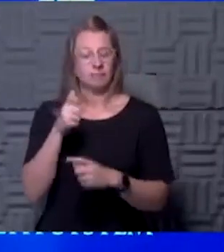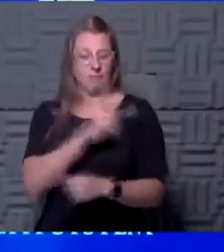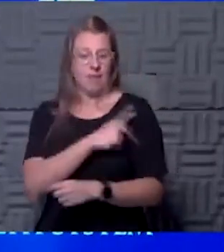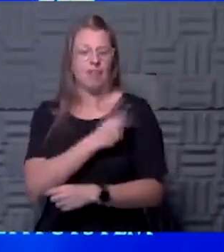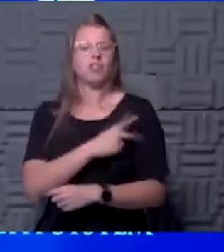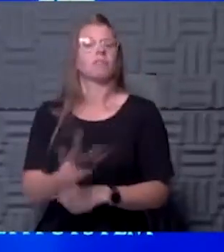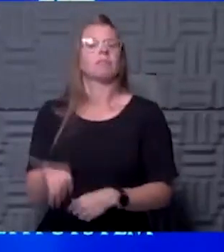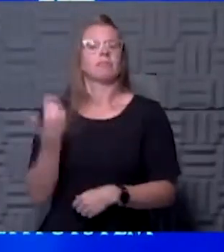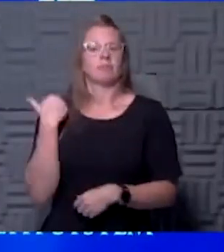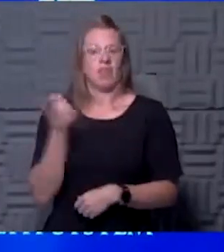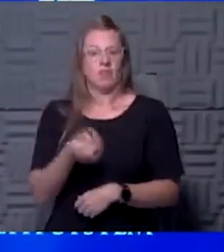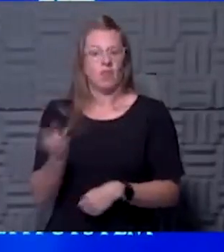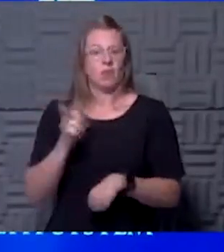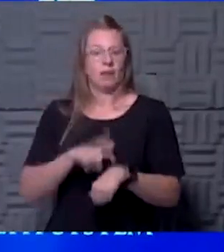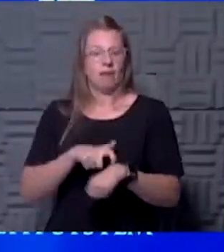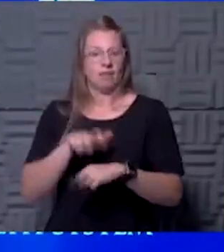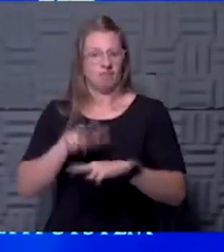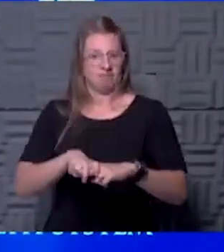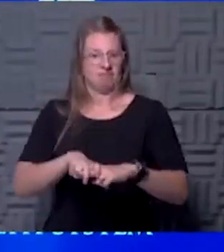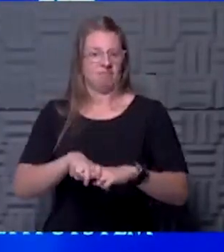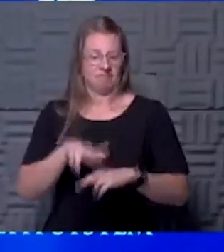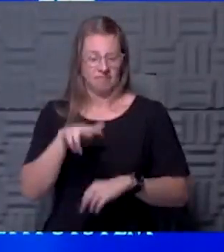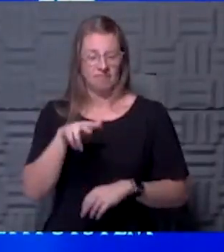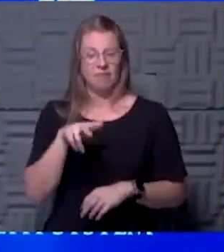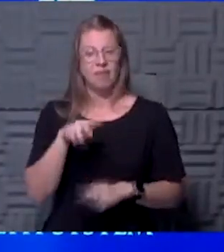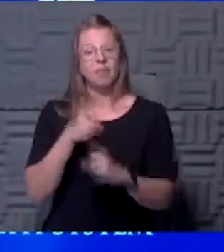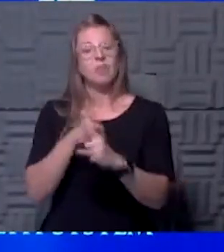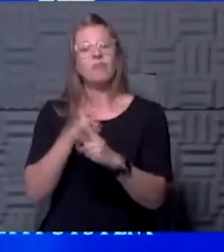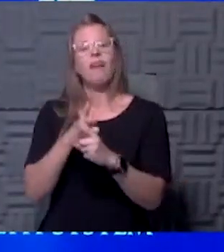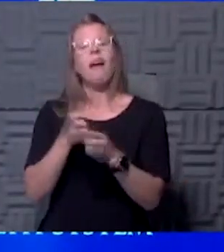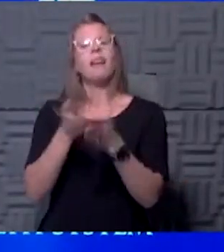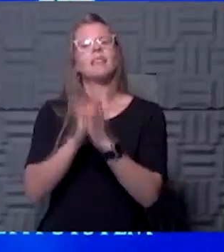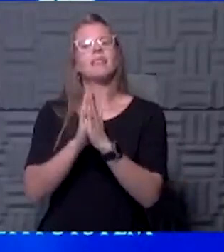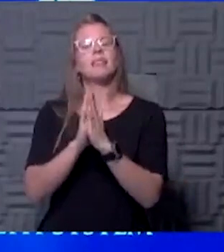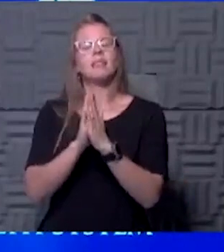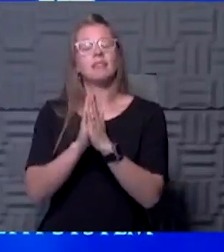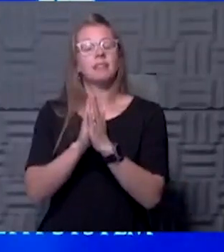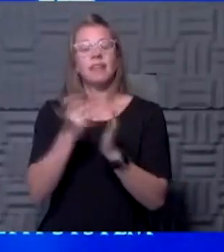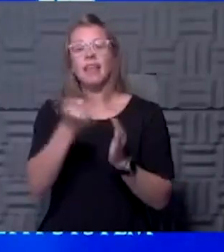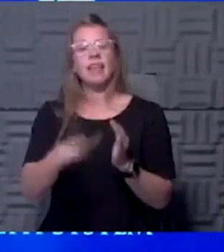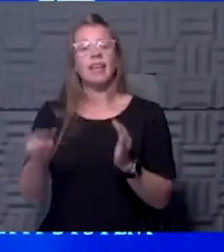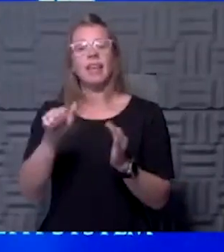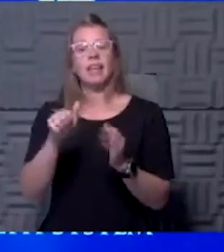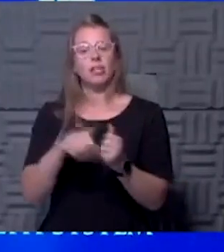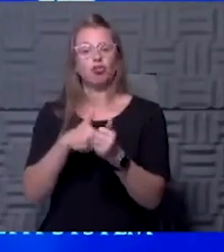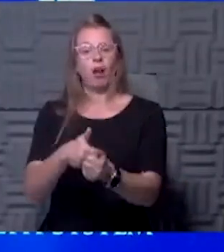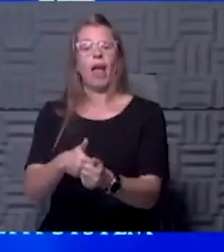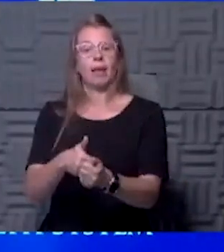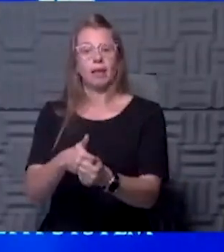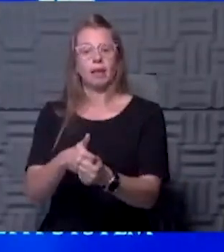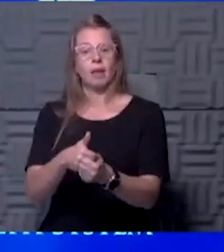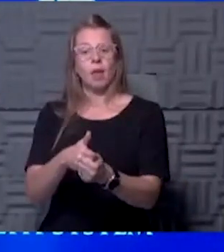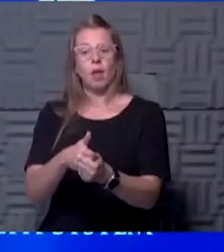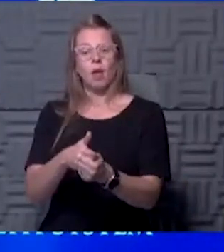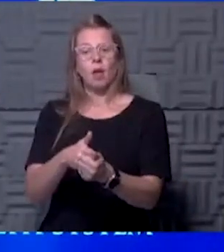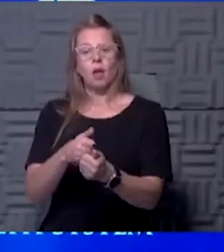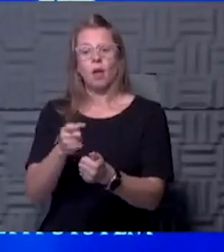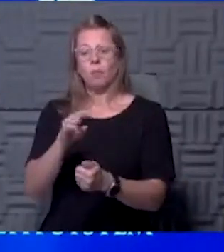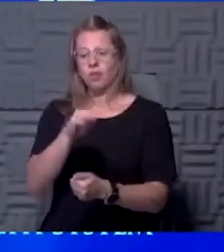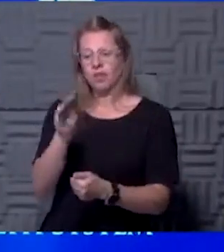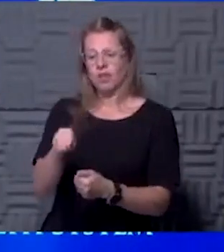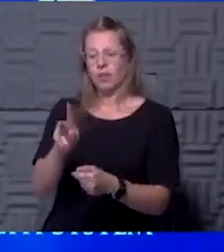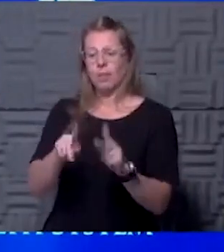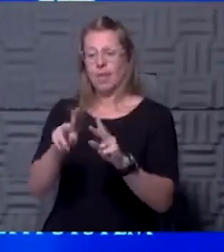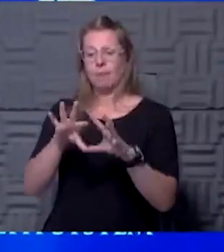patients that we've had on a couple of times. And he is asking, is there any tracking of what percentage of people who